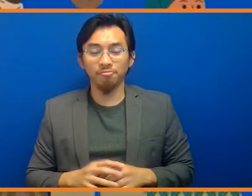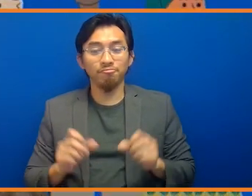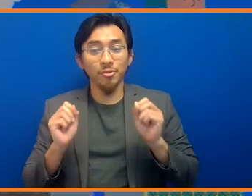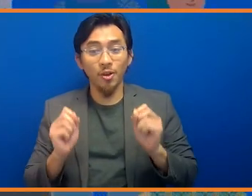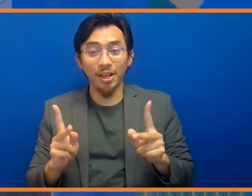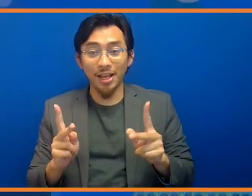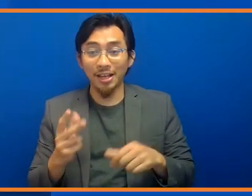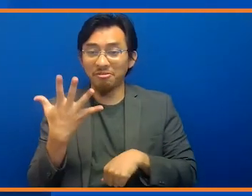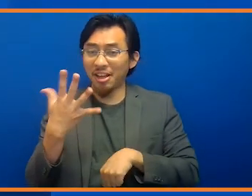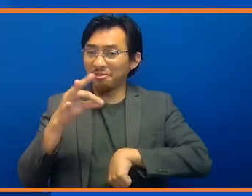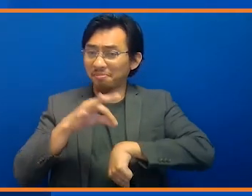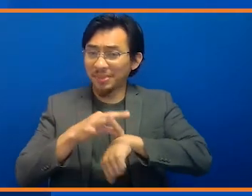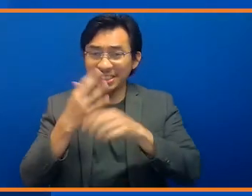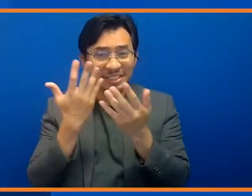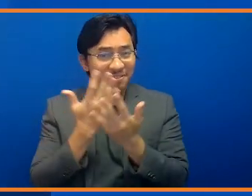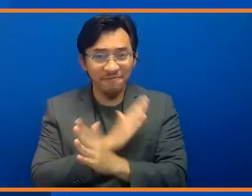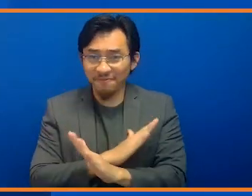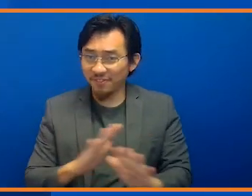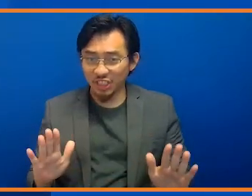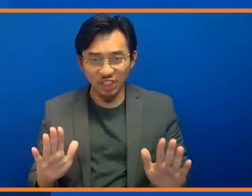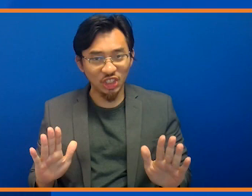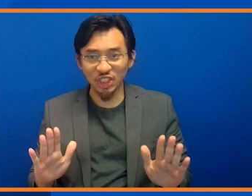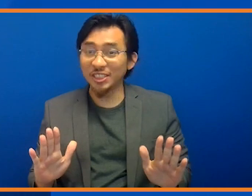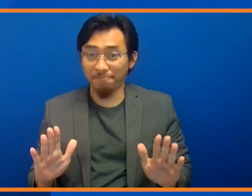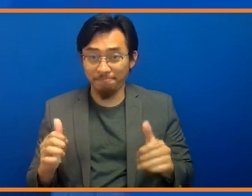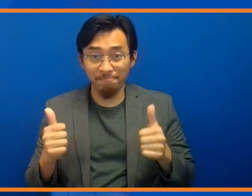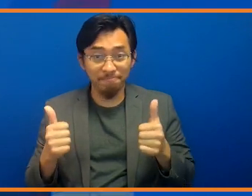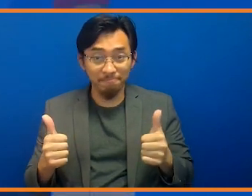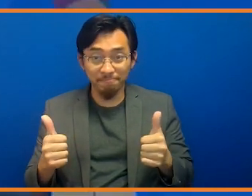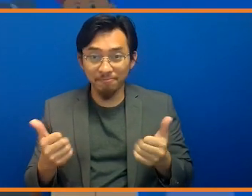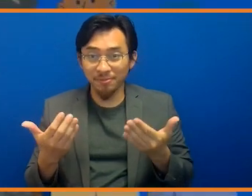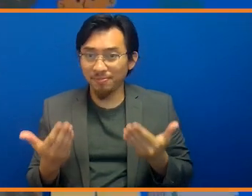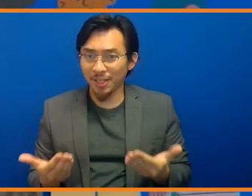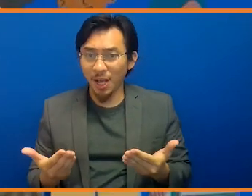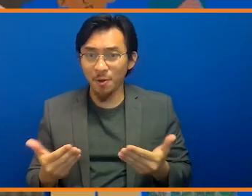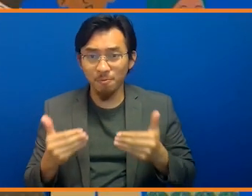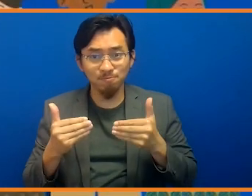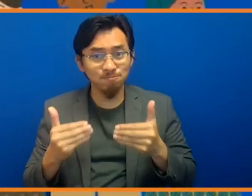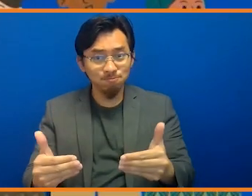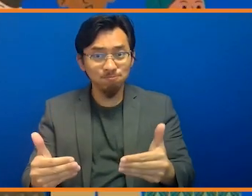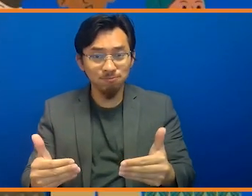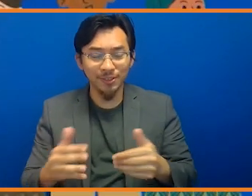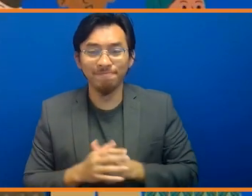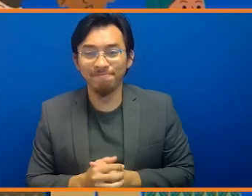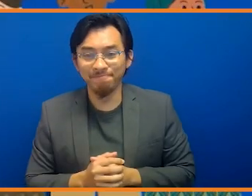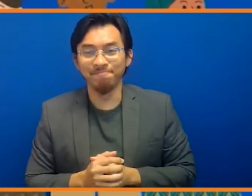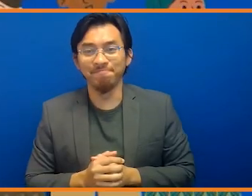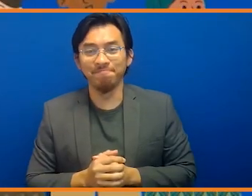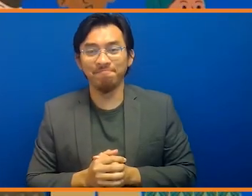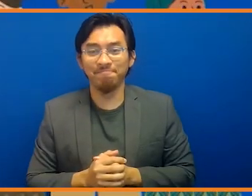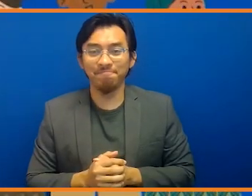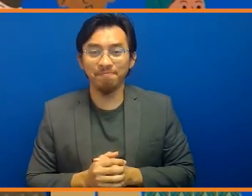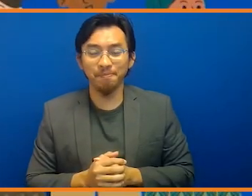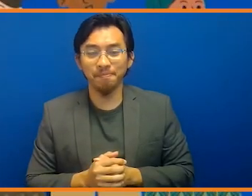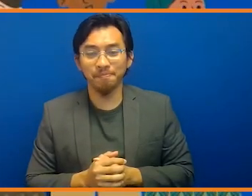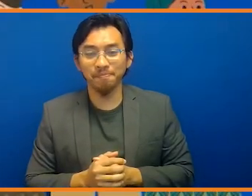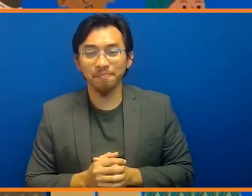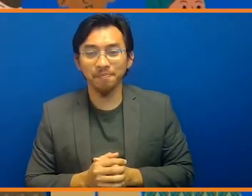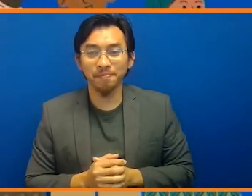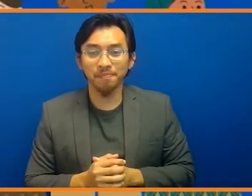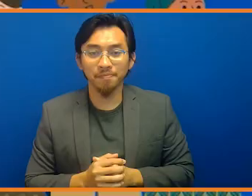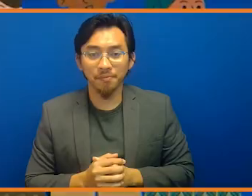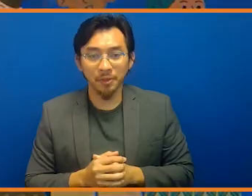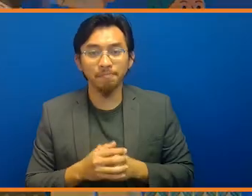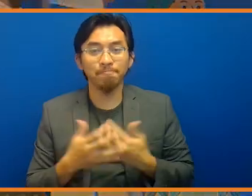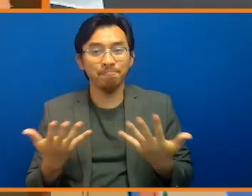Okay, I think 5 minutes is over, and now we continue